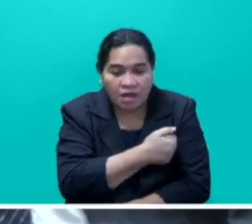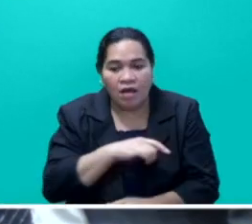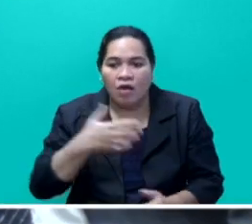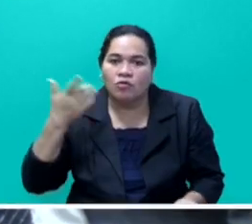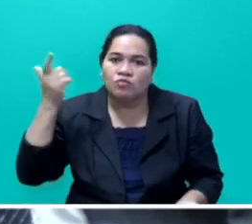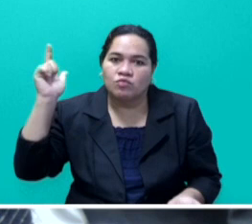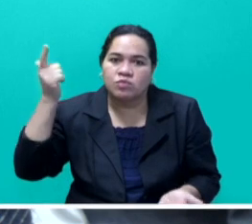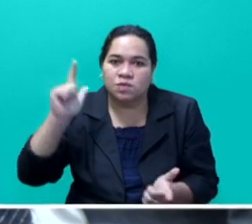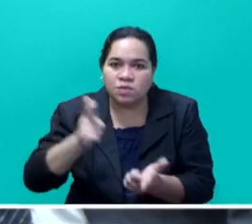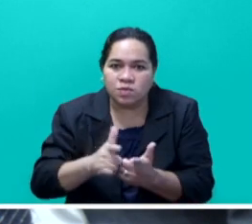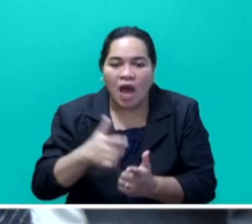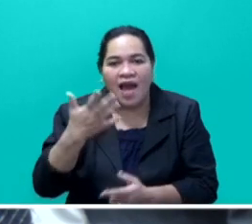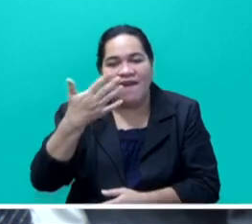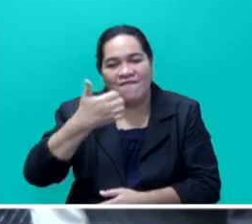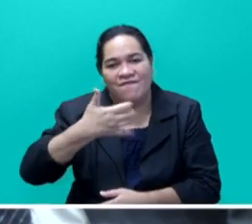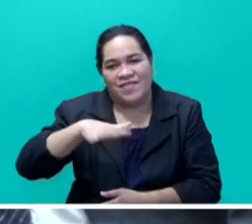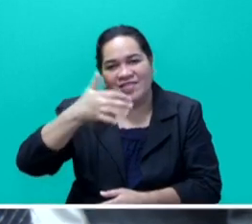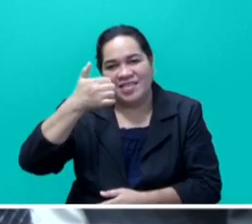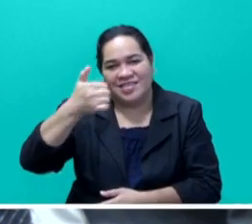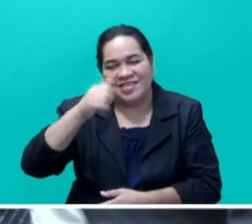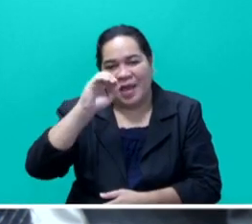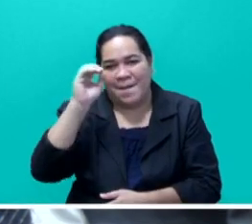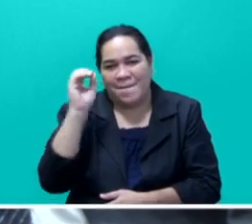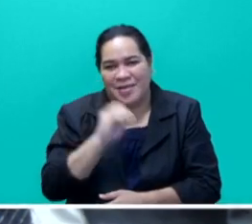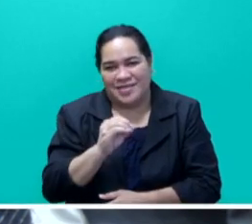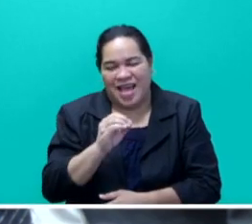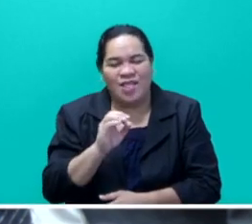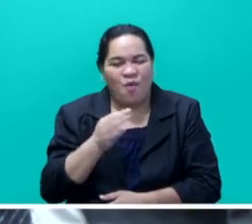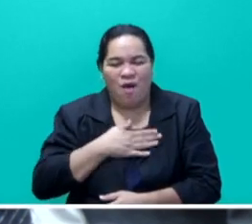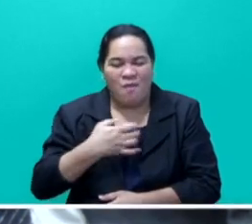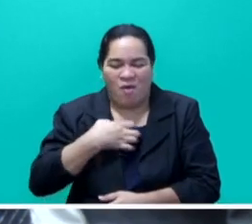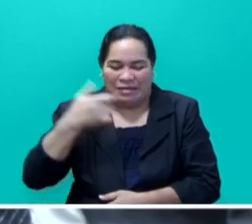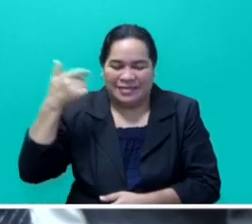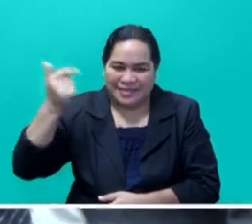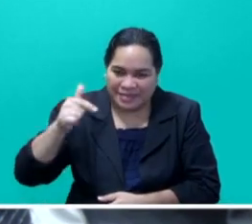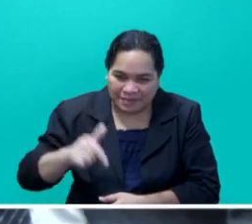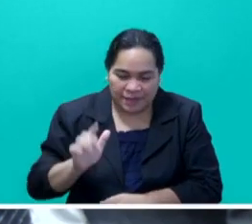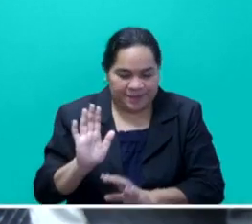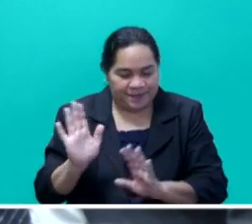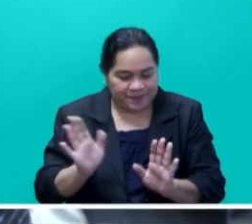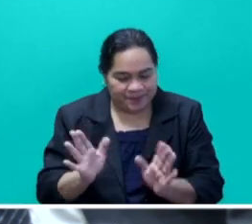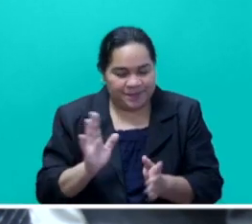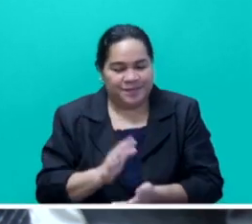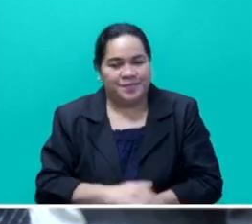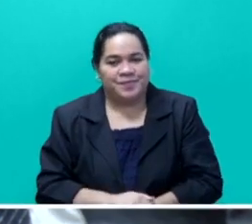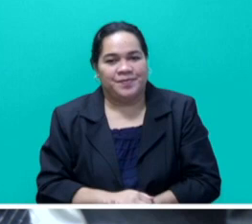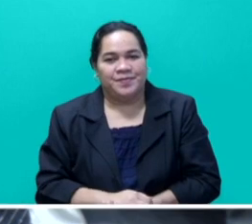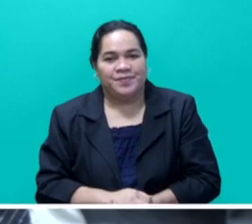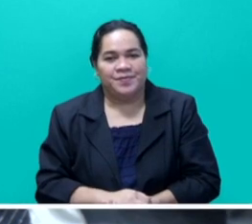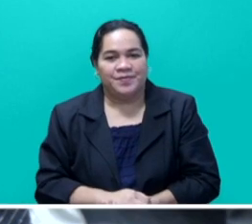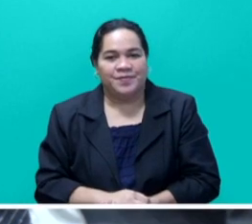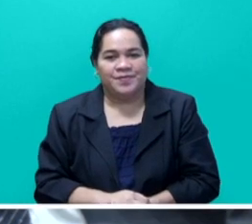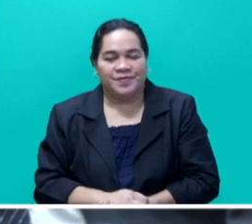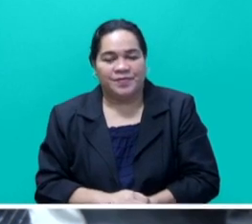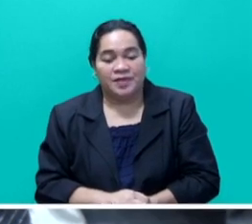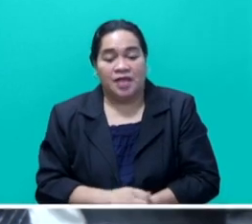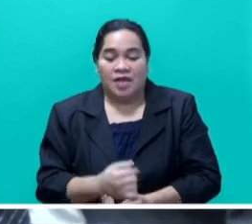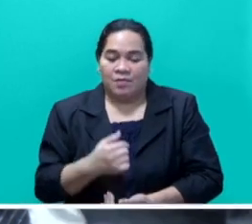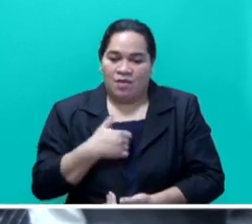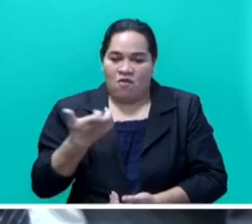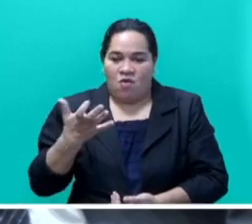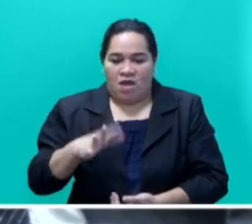56%. I will not go into the other details, but again, Mr. Speaker, sir, as I've